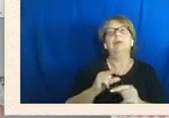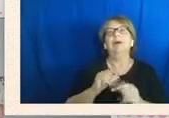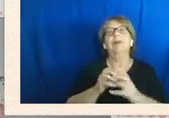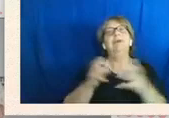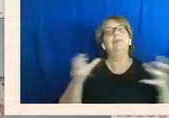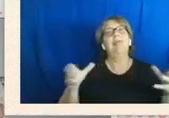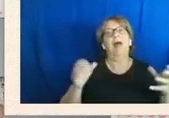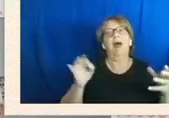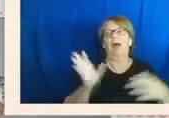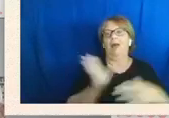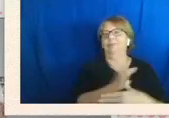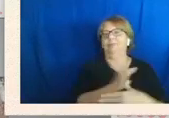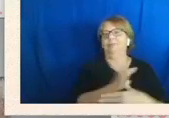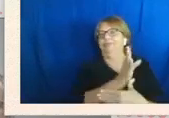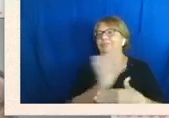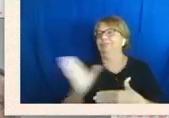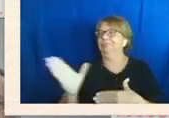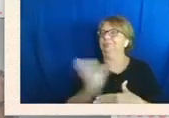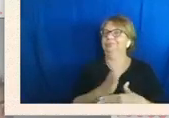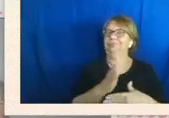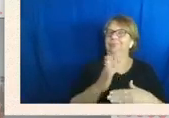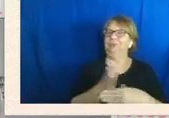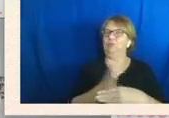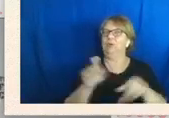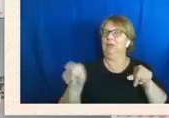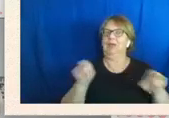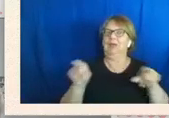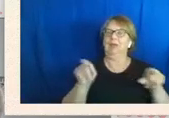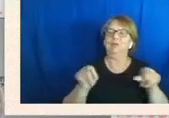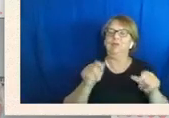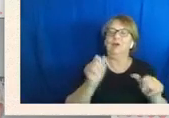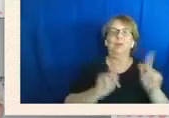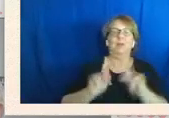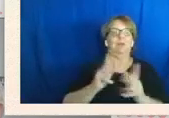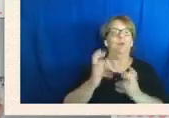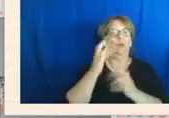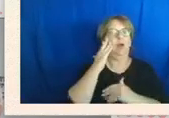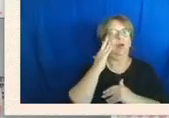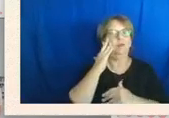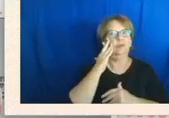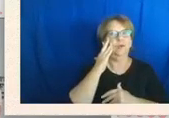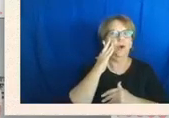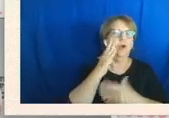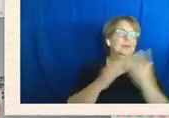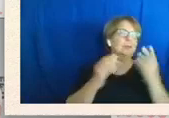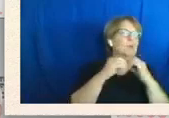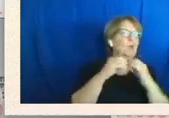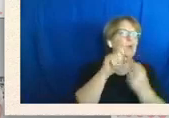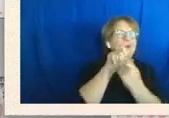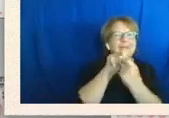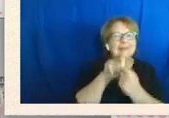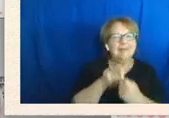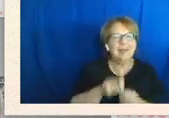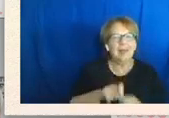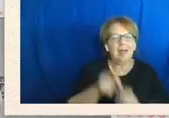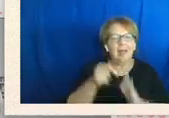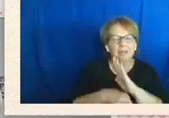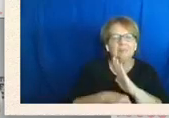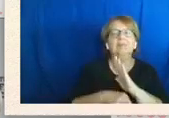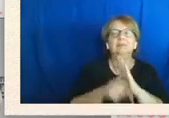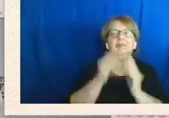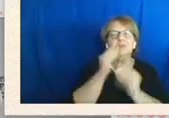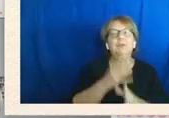in between those two ends. So I think if people want to know, some of the more detailed information that could help their